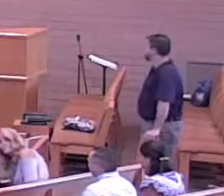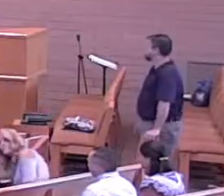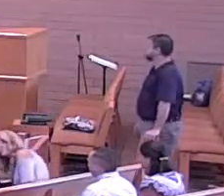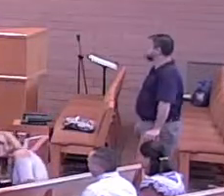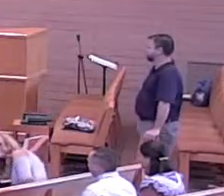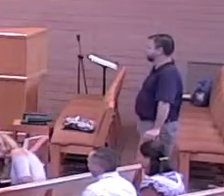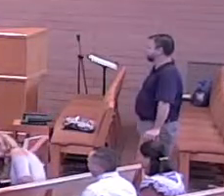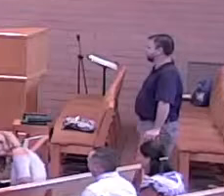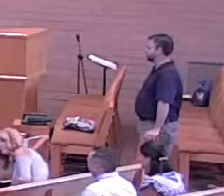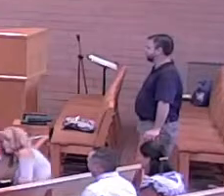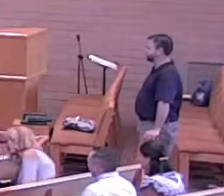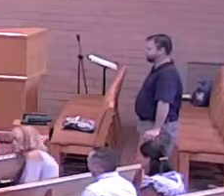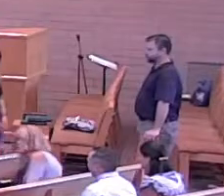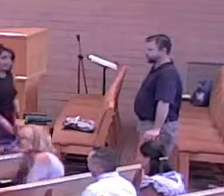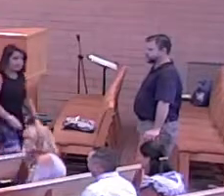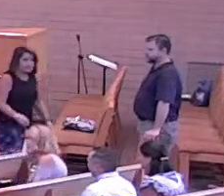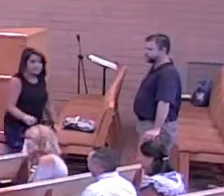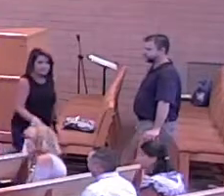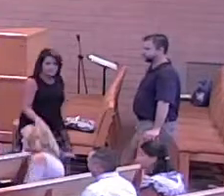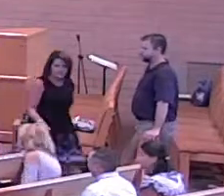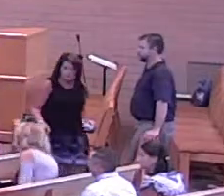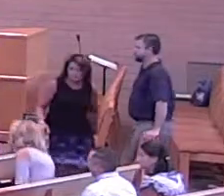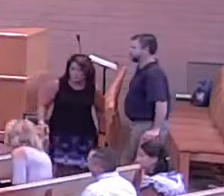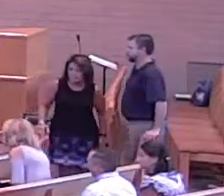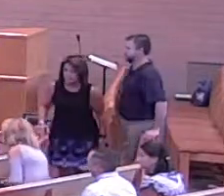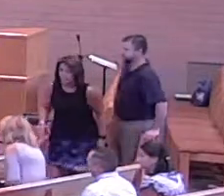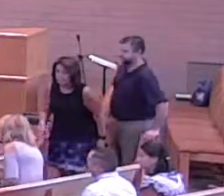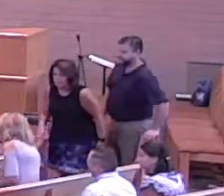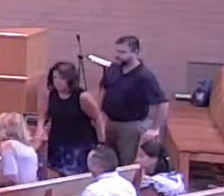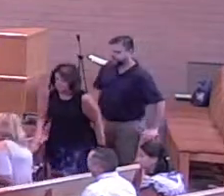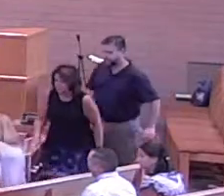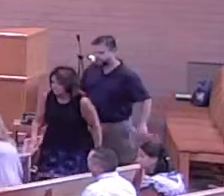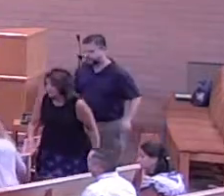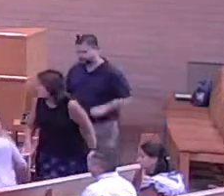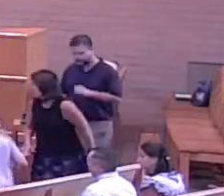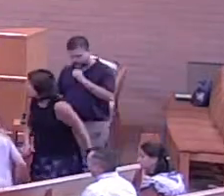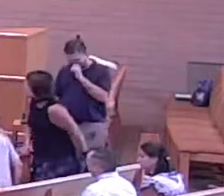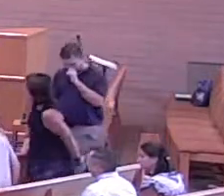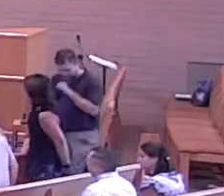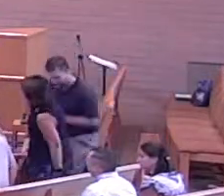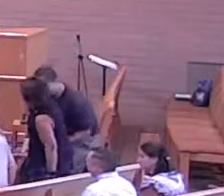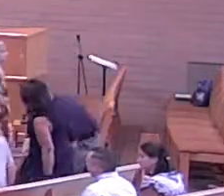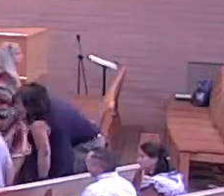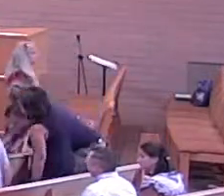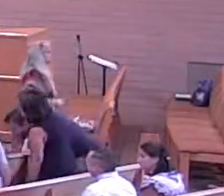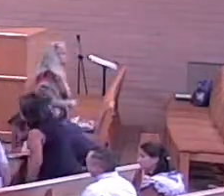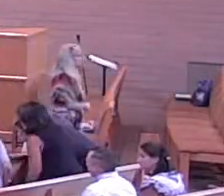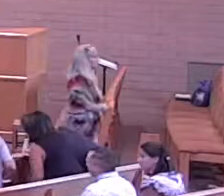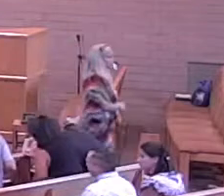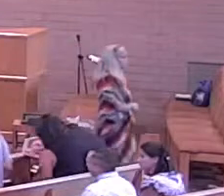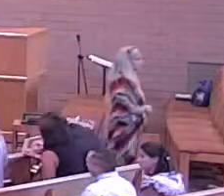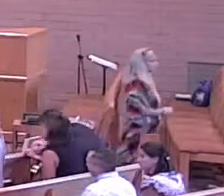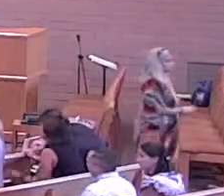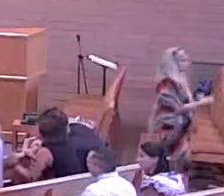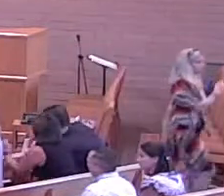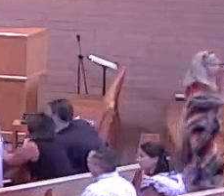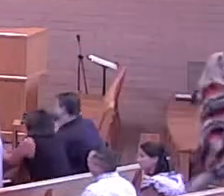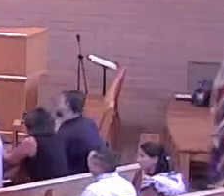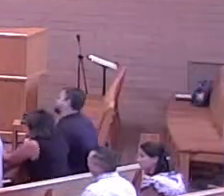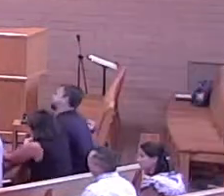must be bread, blessed by the Lord, broken